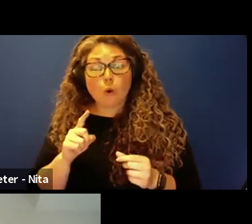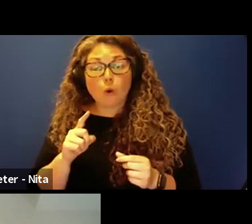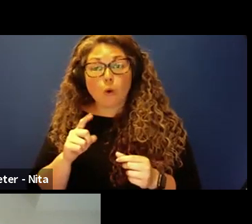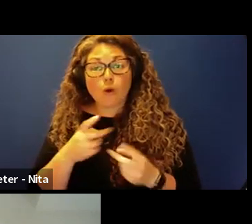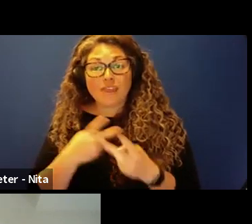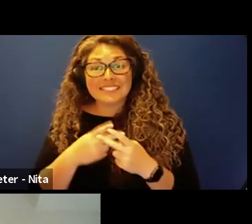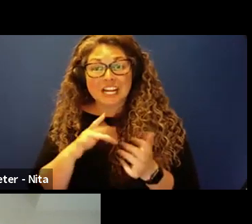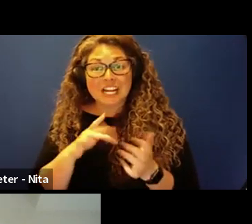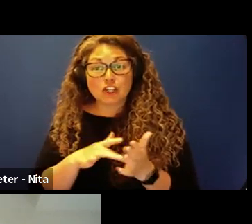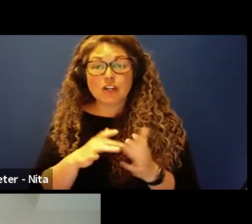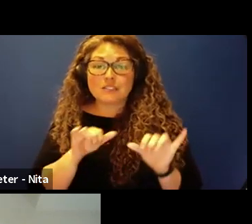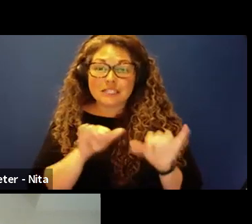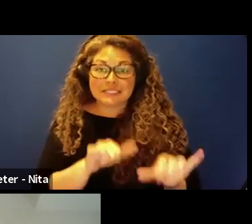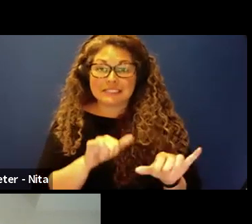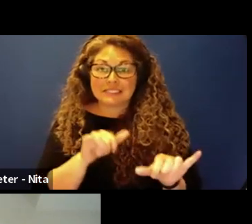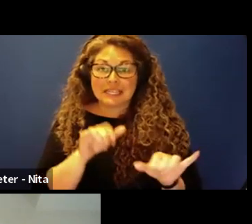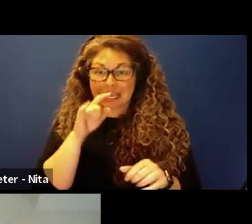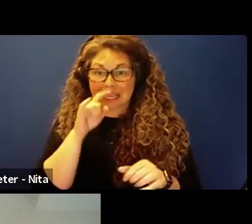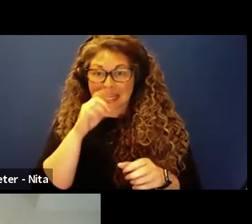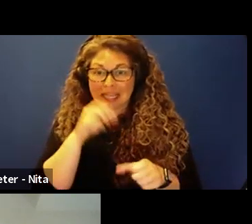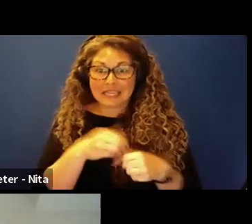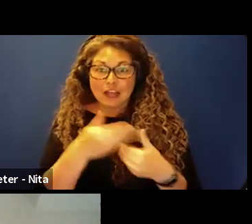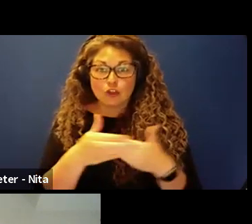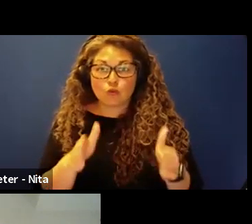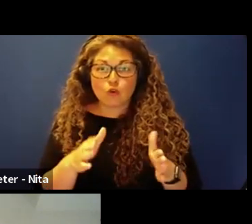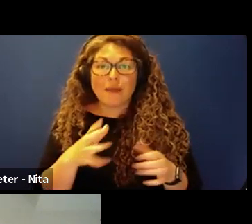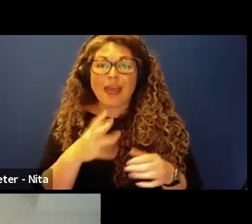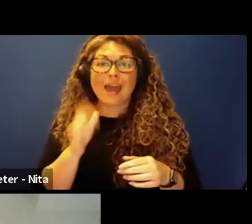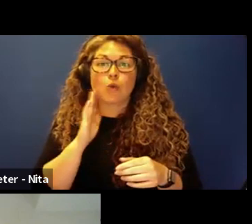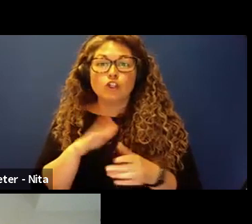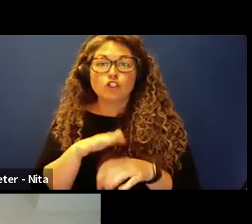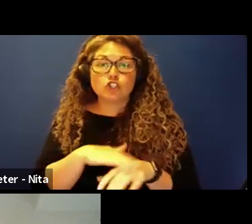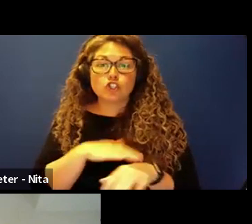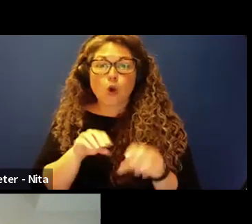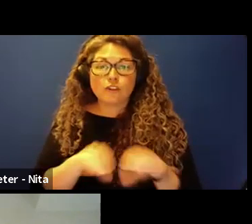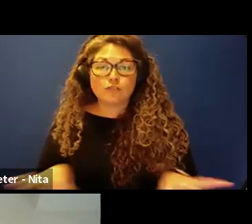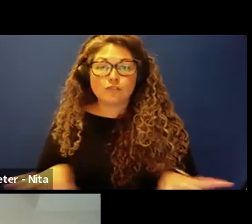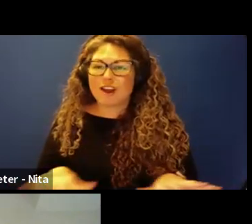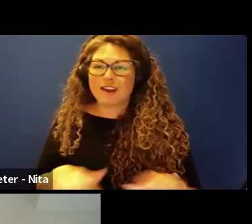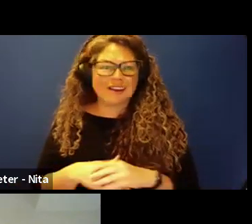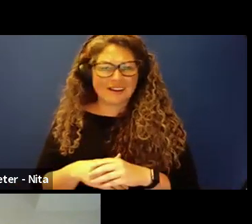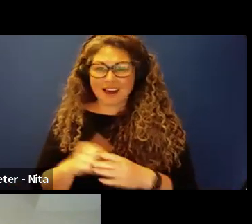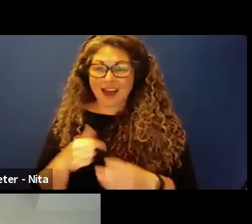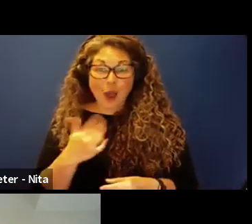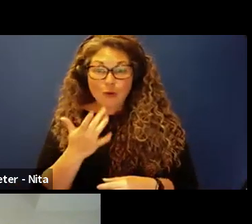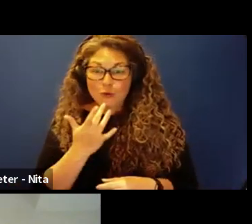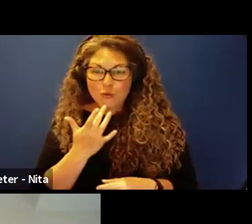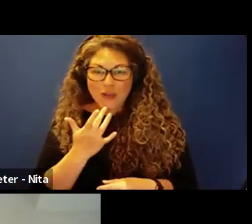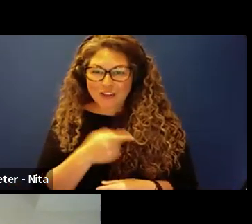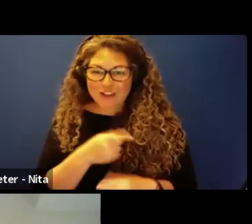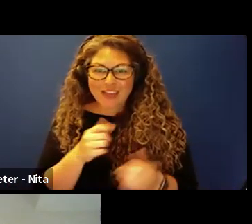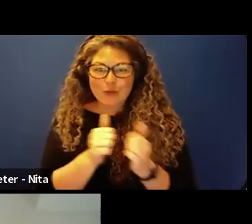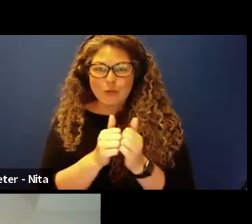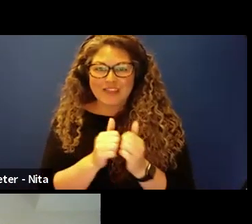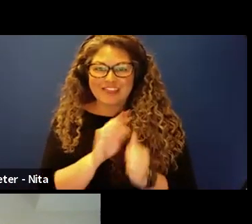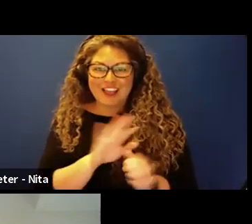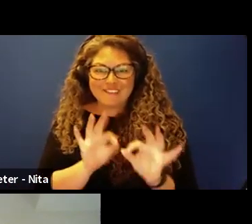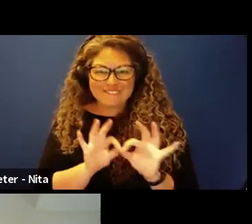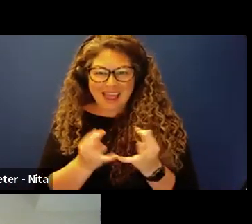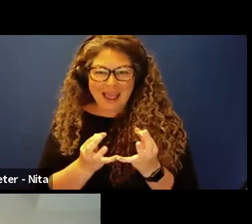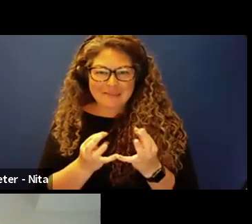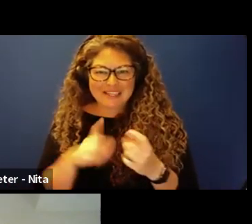confined, and then maybe we can slow the spread. But I mean, I would have much rather seen them united with their families